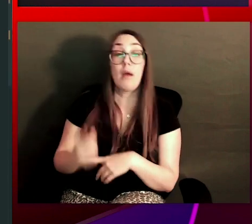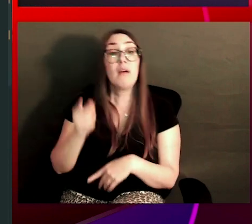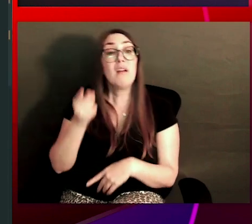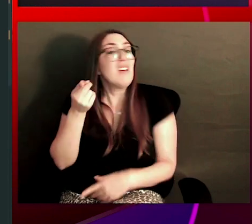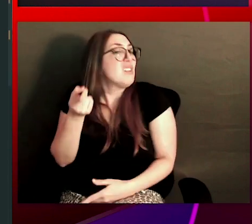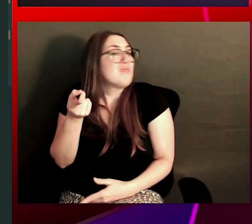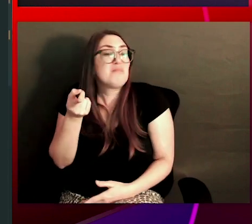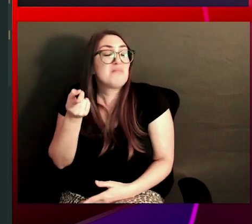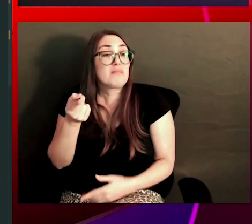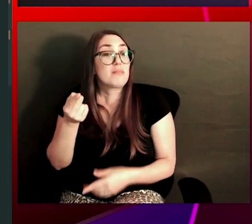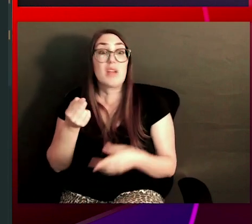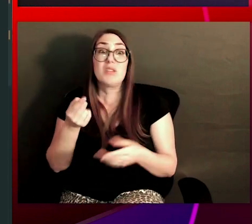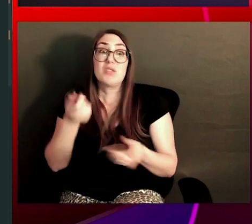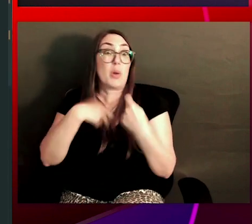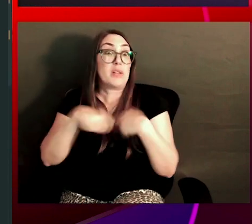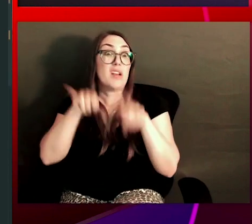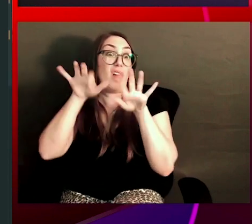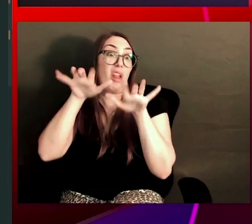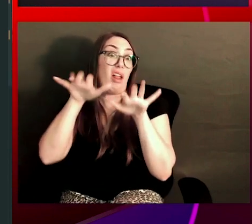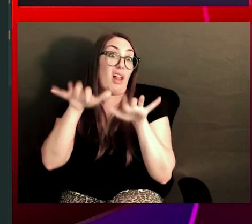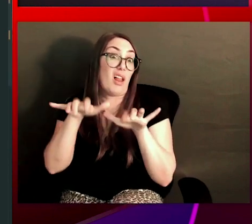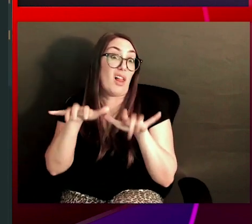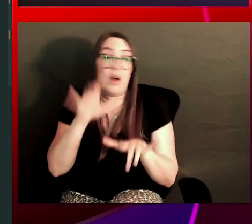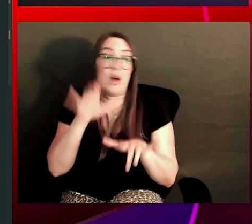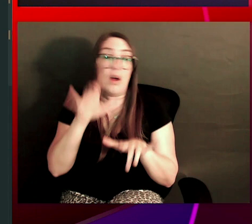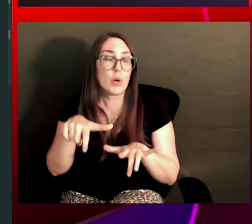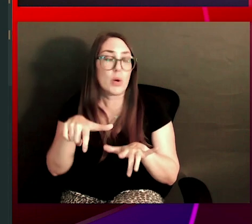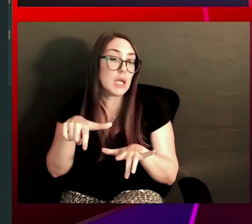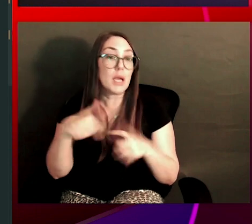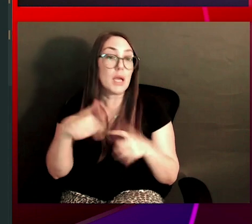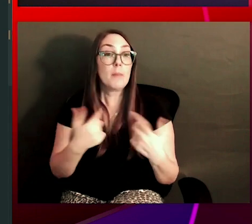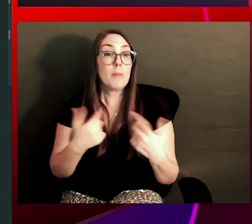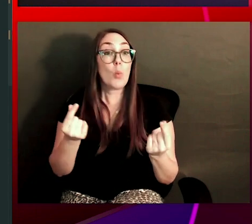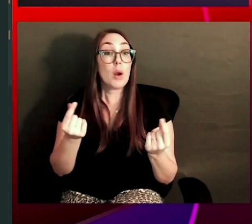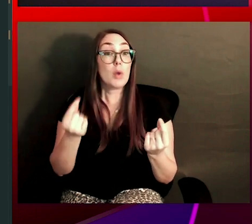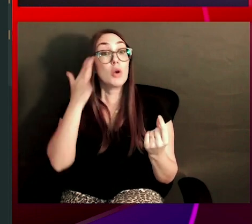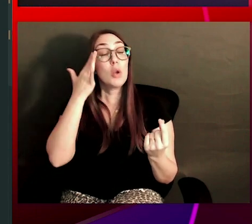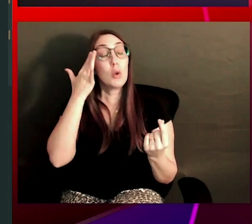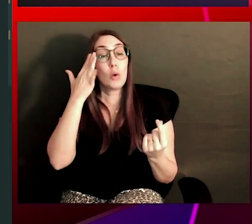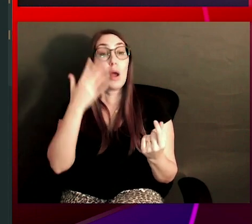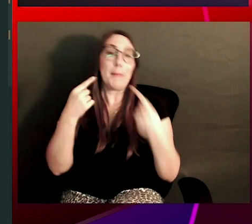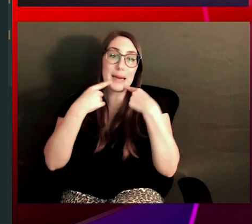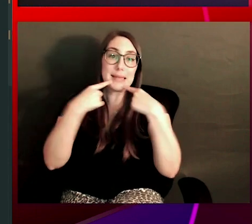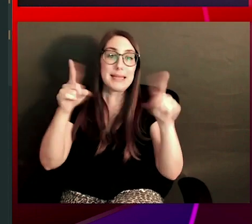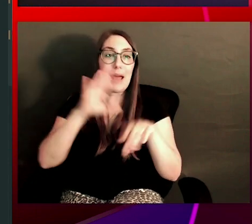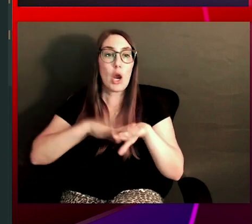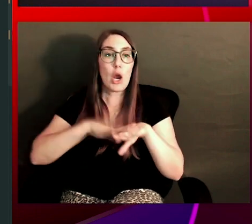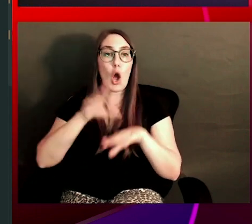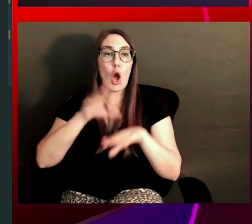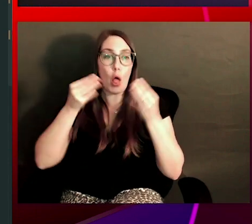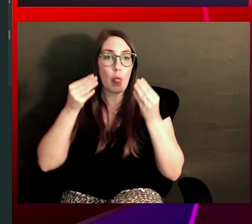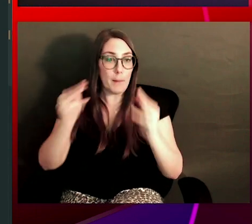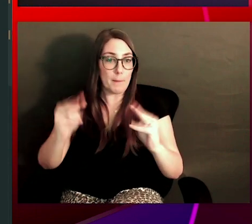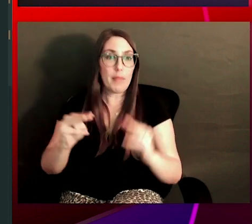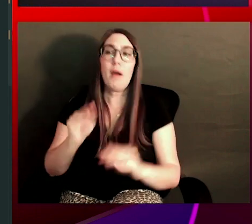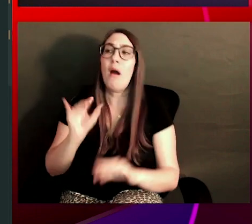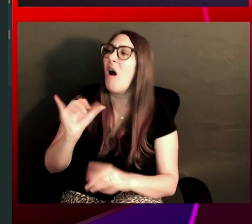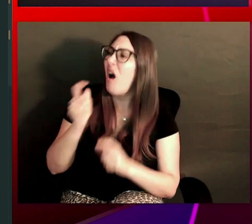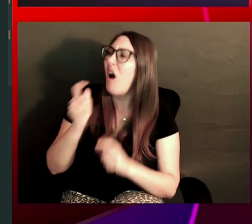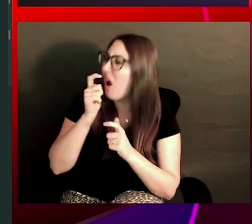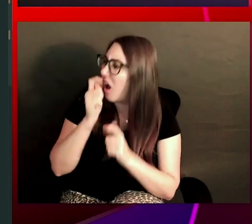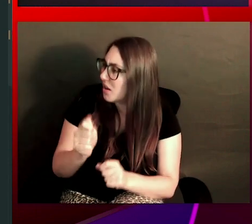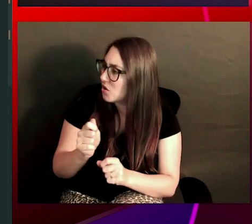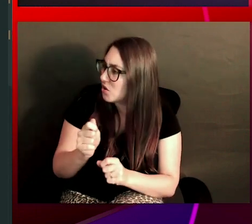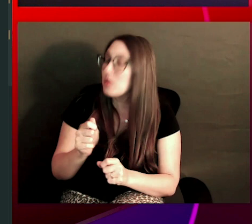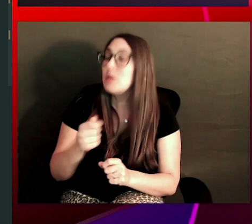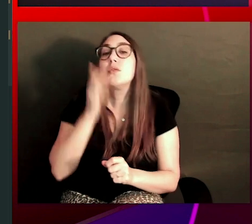pain of typing all that in, I don't need it. All right? What I'm going to do is instead declare it on the method. Okay? Oh, so interesting. I'm going to say